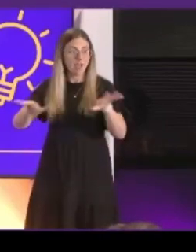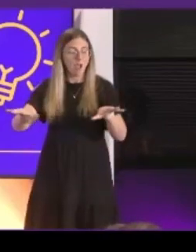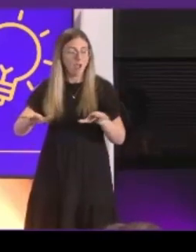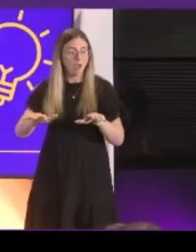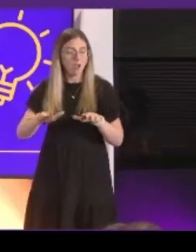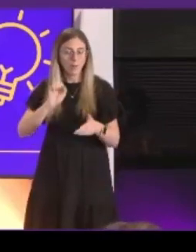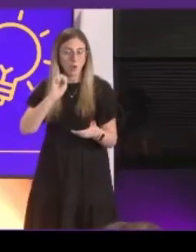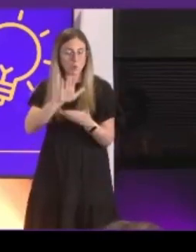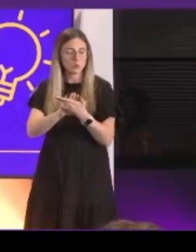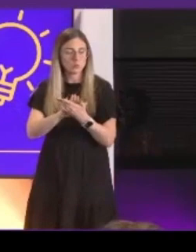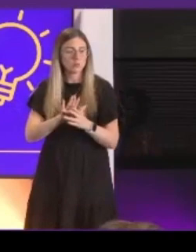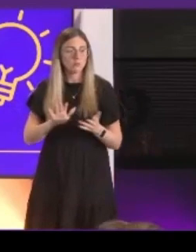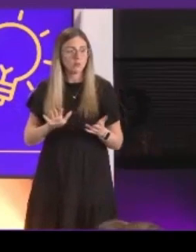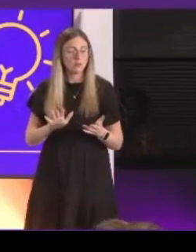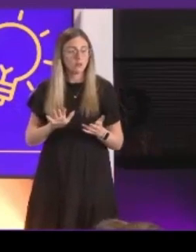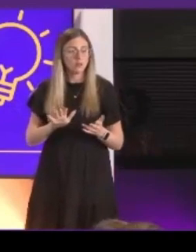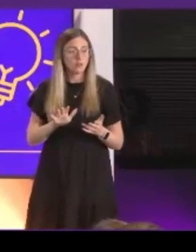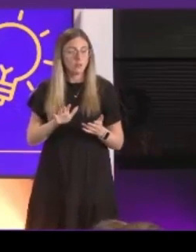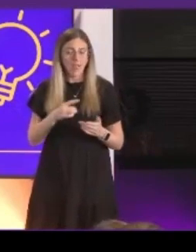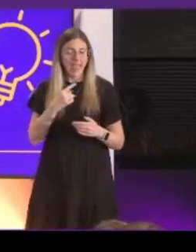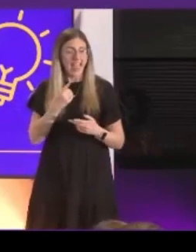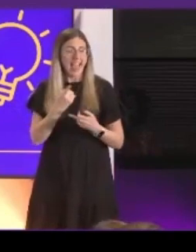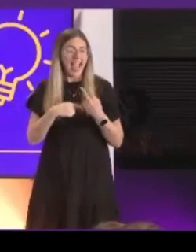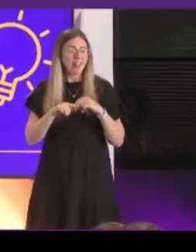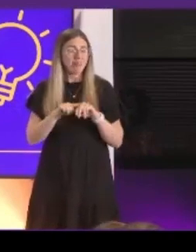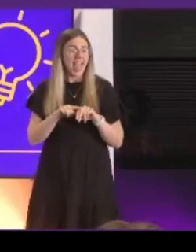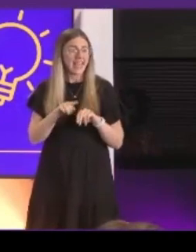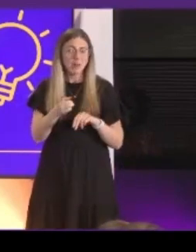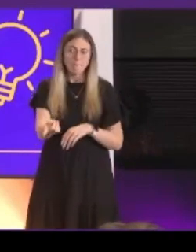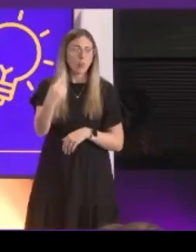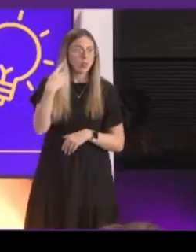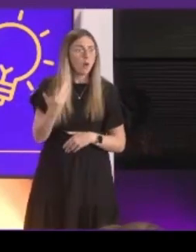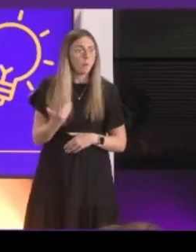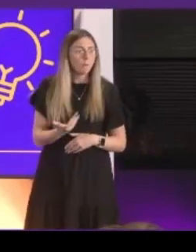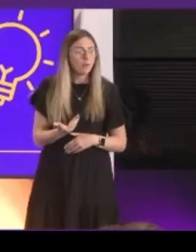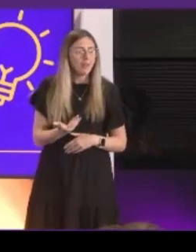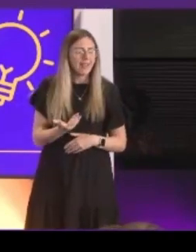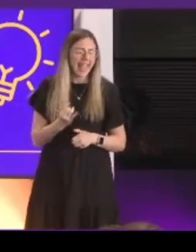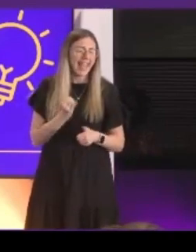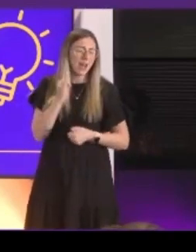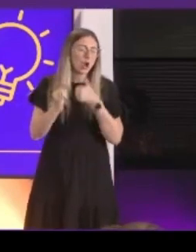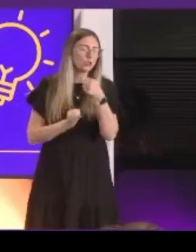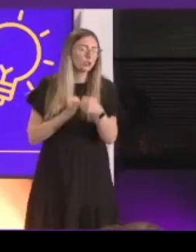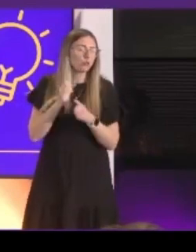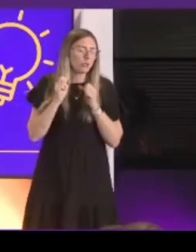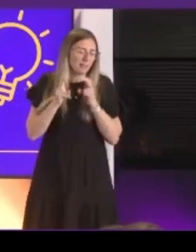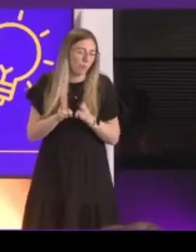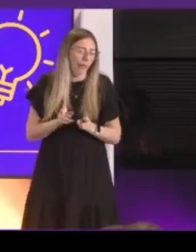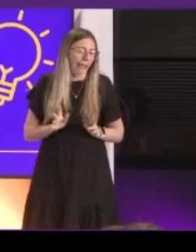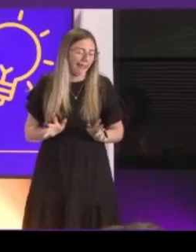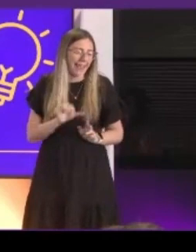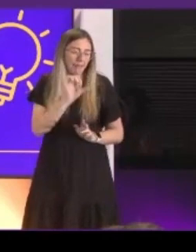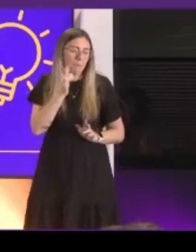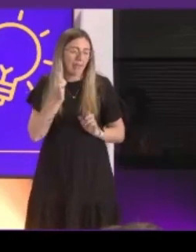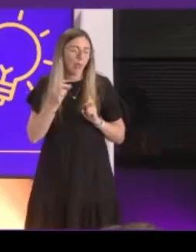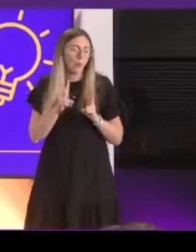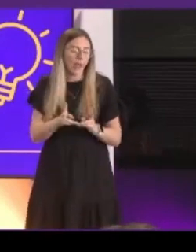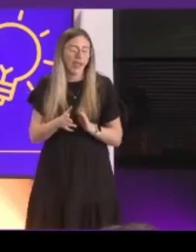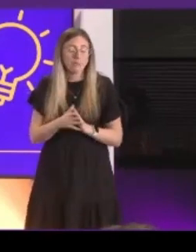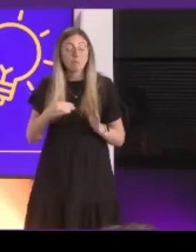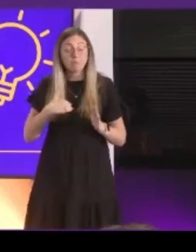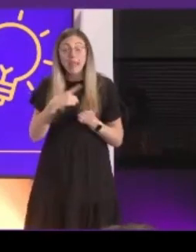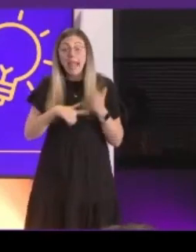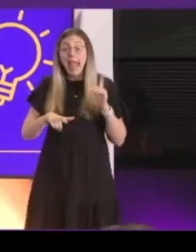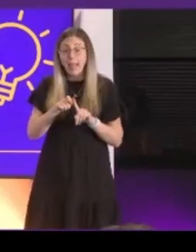it, yeah? And then call people out on it in a constructive way. I'll tell you a very super quick anecdote. Robin, you'll like this. I have an